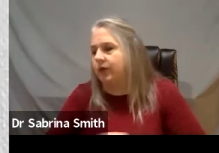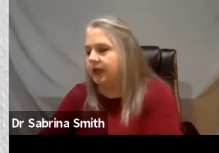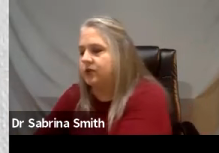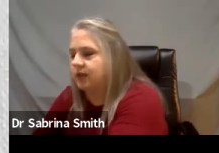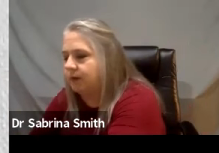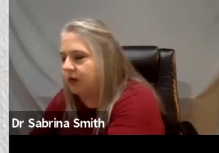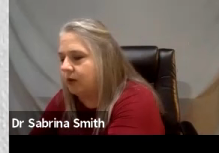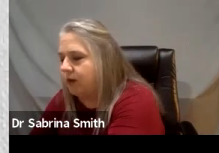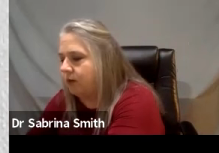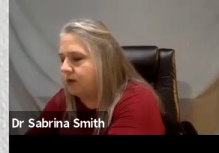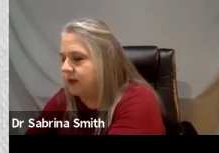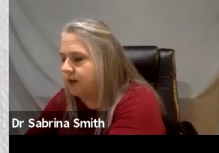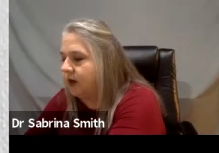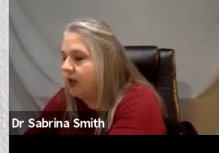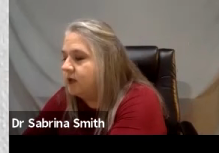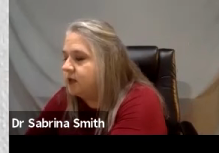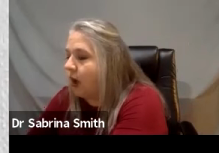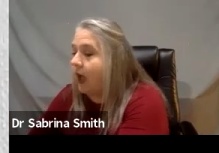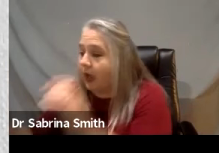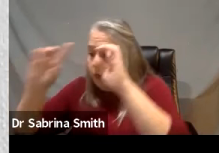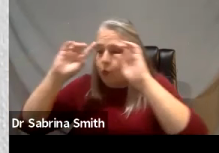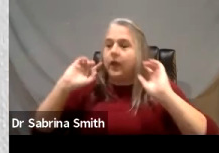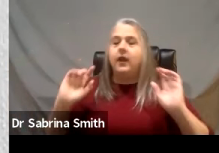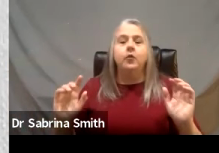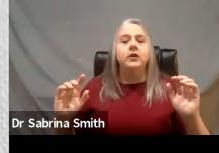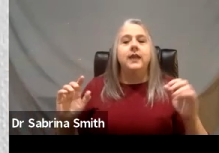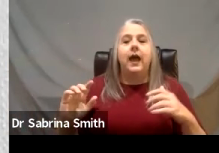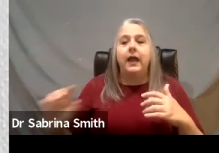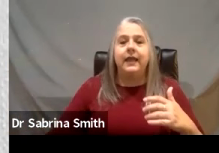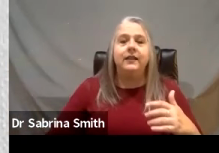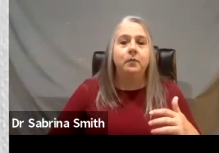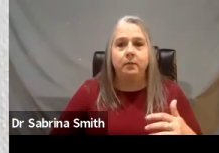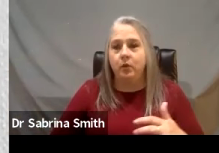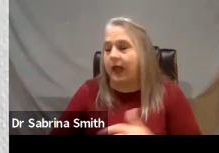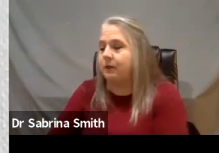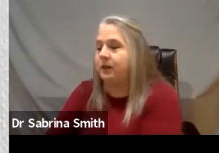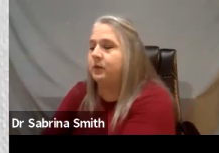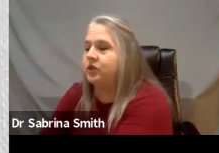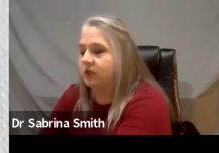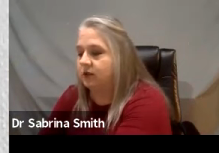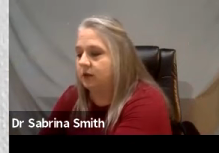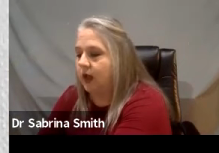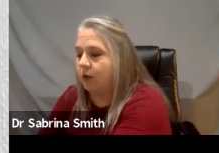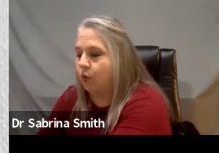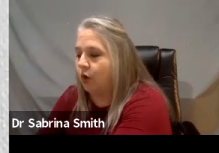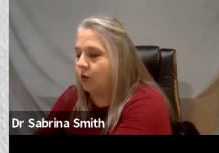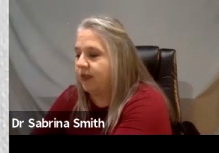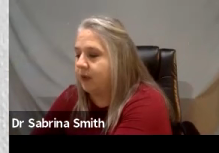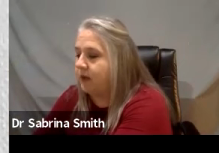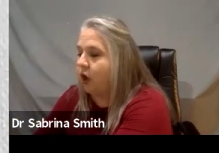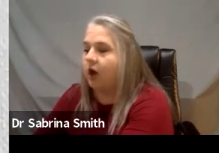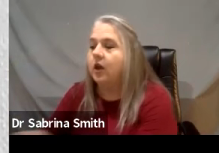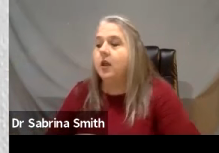So we're getting close to the end. I'm going to go ahead and post that up there. So in other words, I get people to work